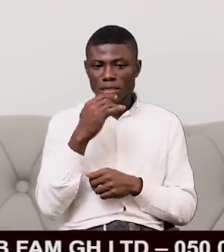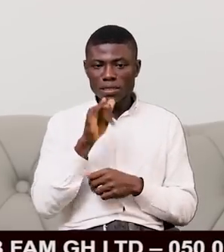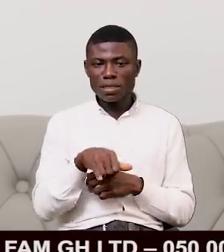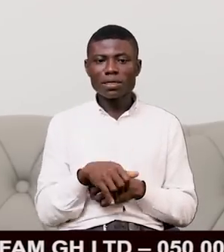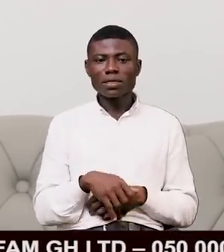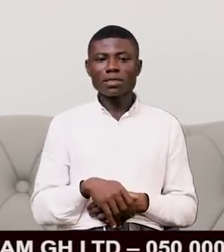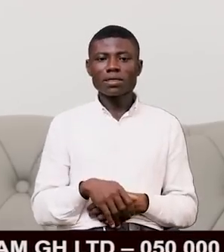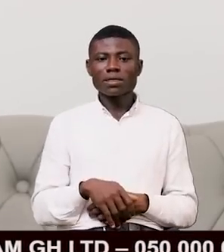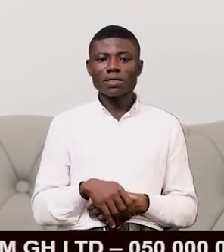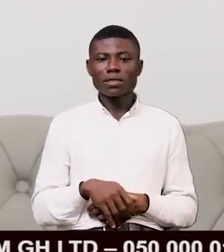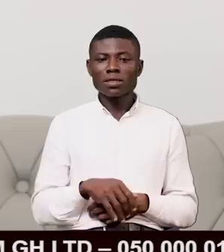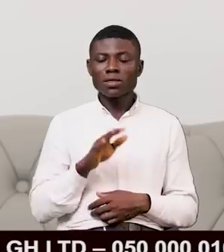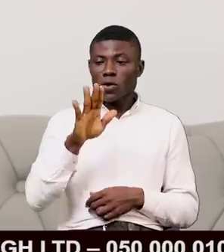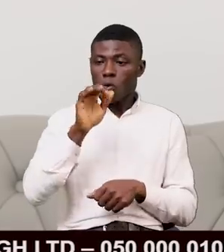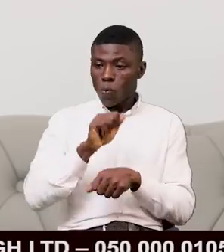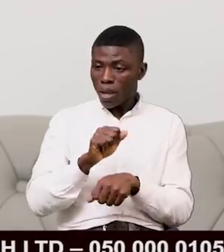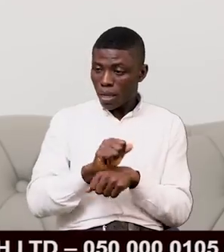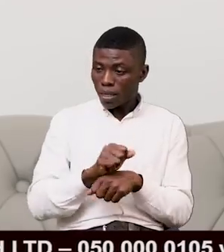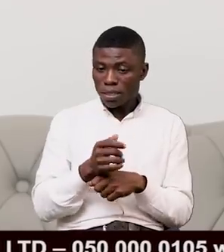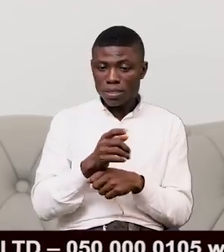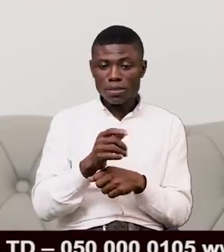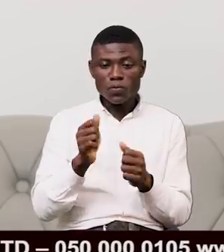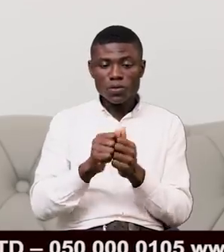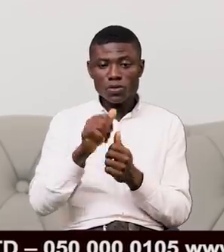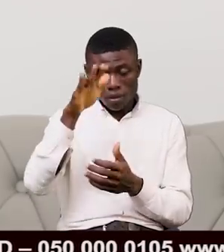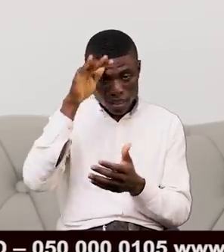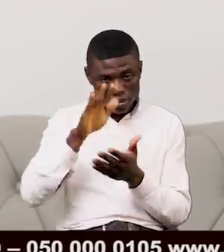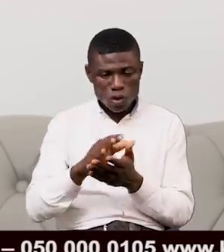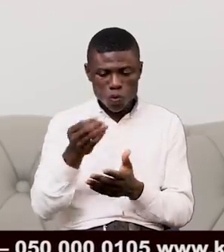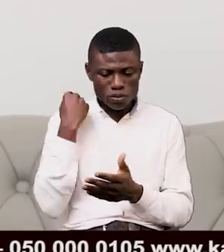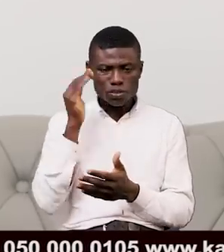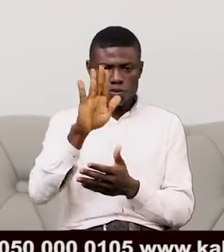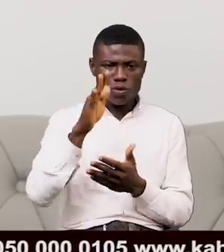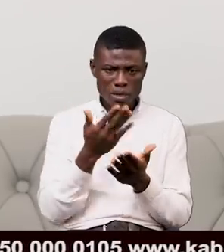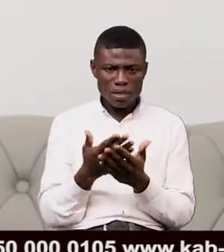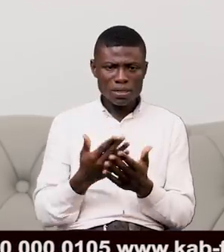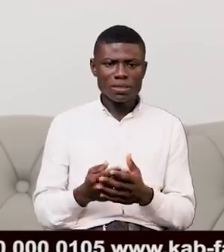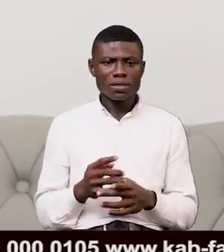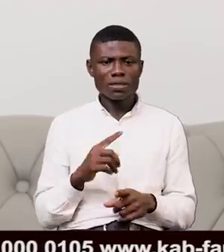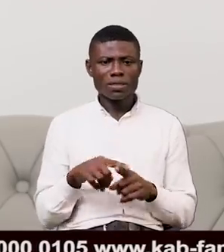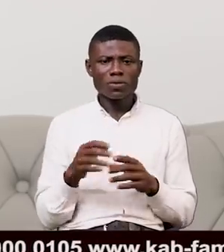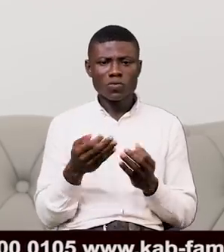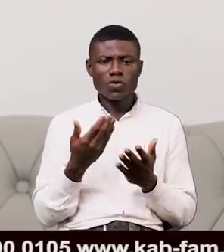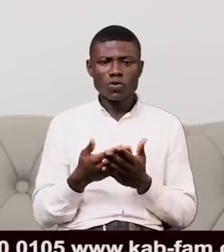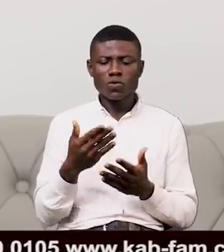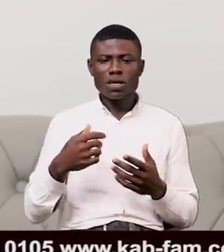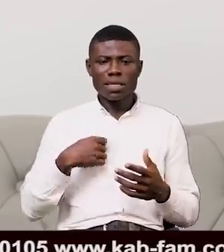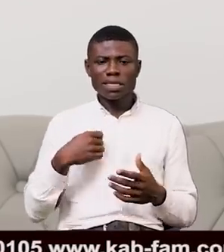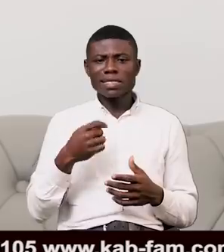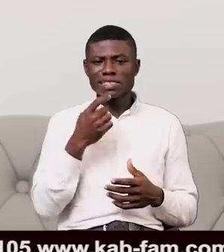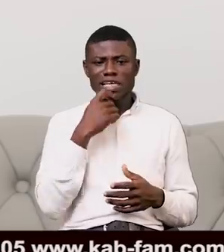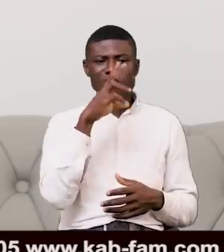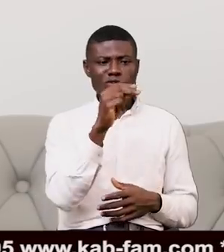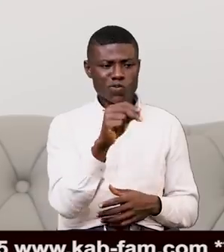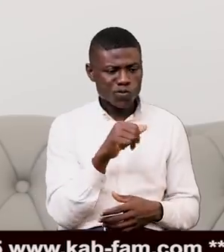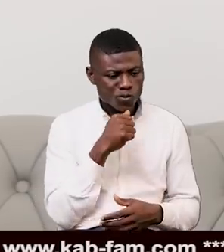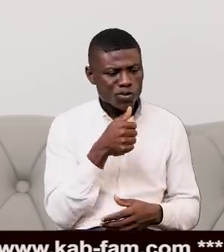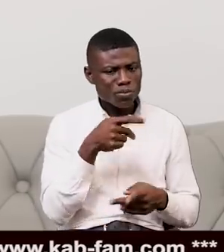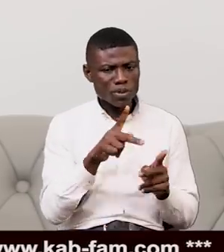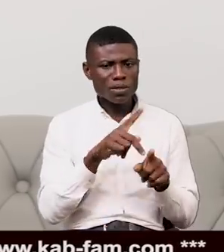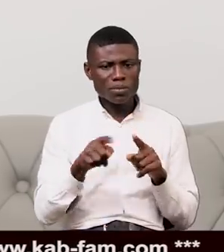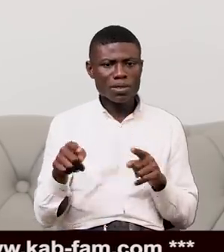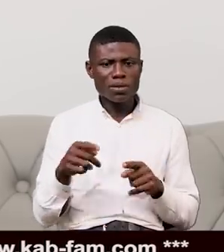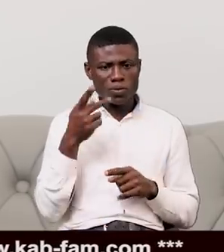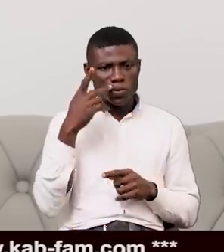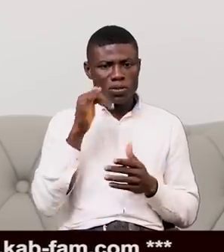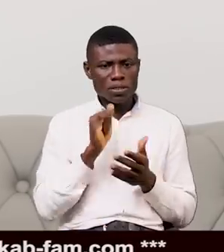You could pierce here, or you man who could ye. What do you seek her? And I won't say what do you seek her. Hope I saw Cotata, dear wish I was all my own cotto. As to be